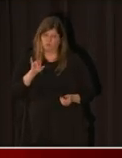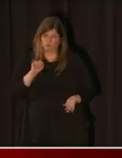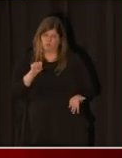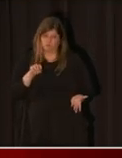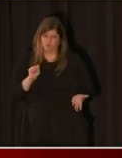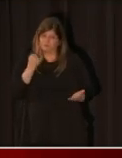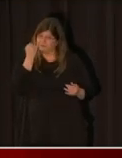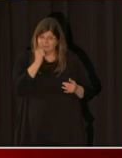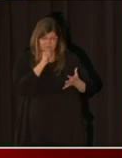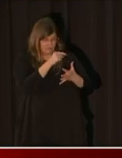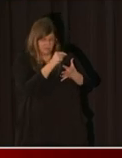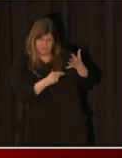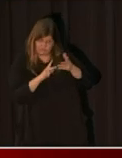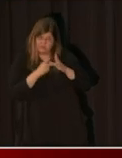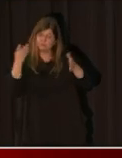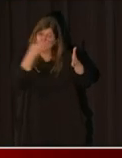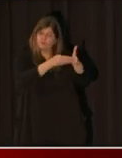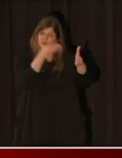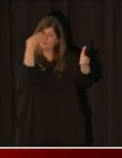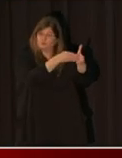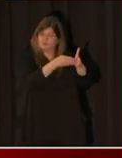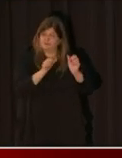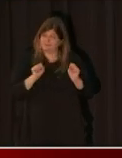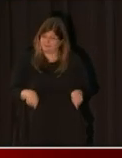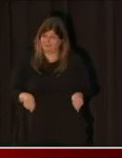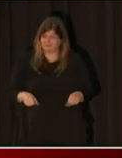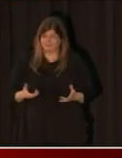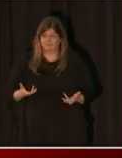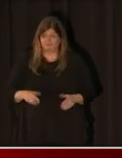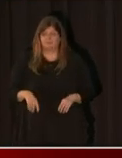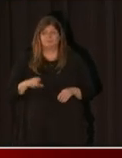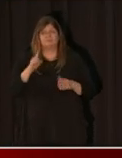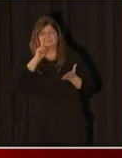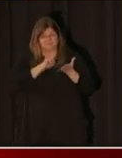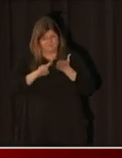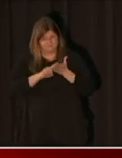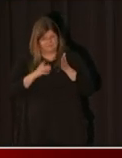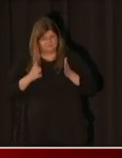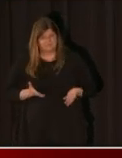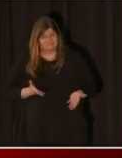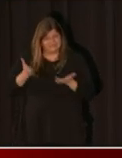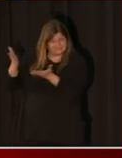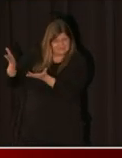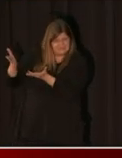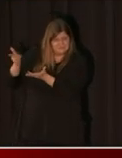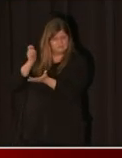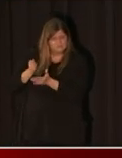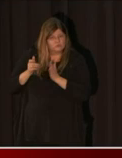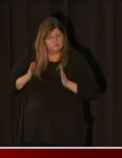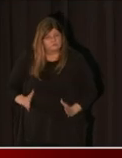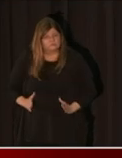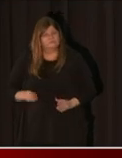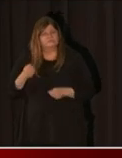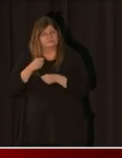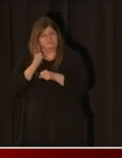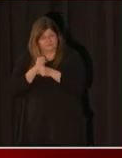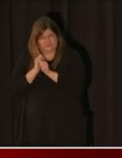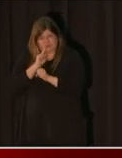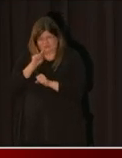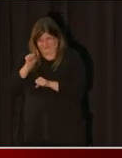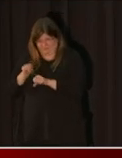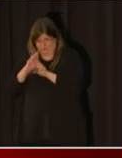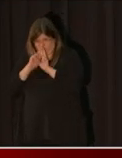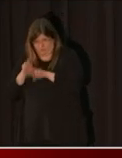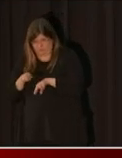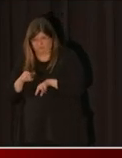was for DOC to implement the guidance given by the inspectors. And that's what they're doing, and that's what we committed to doing even before we saw those recommendations.